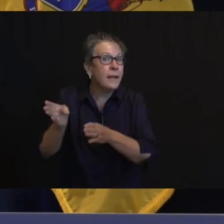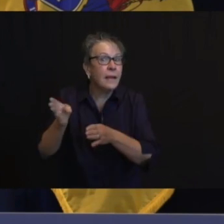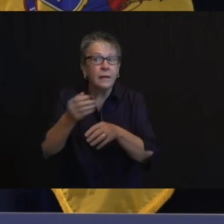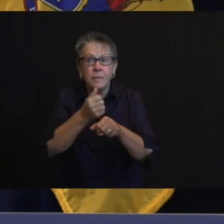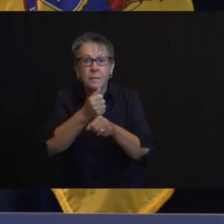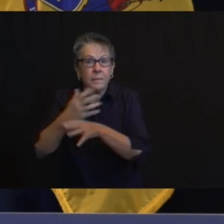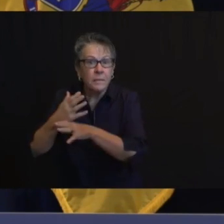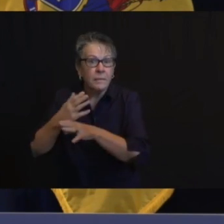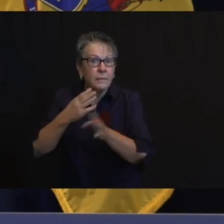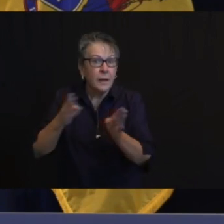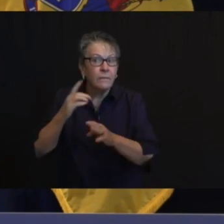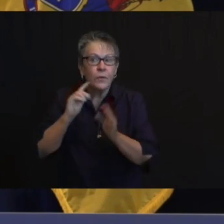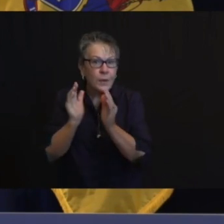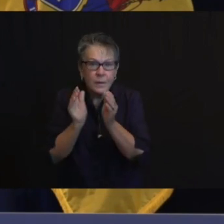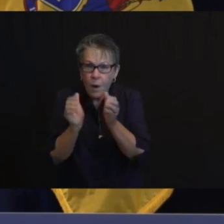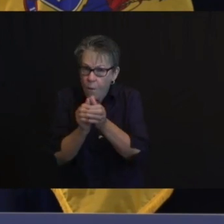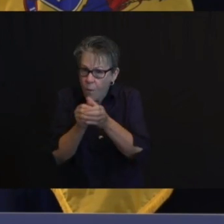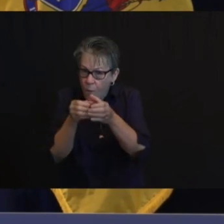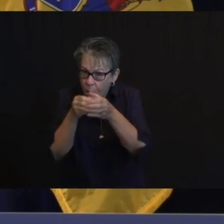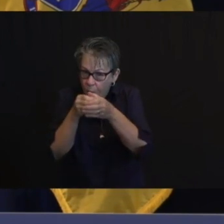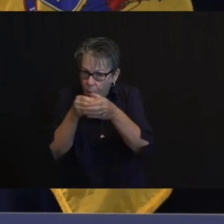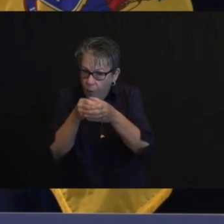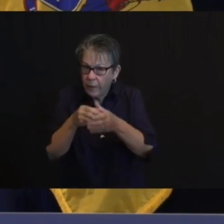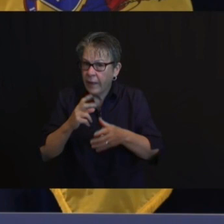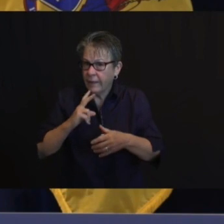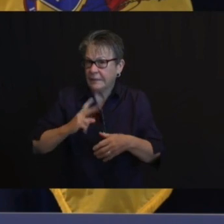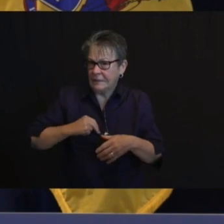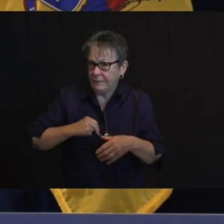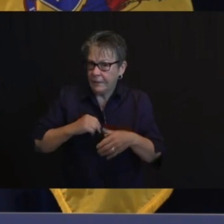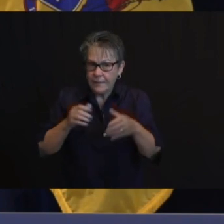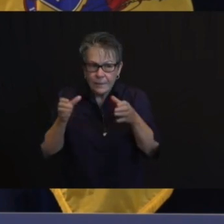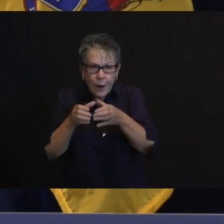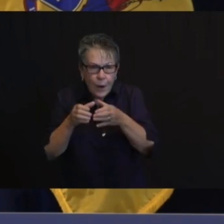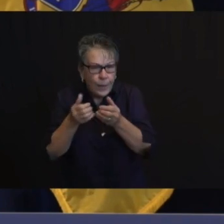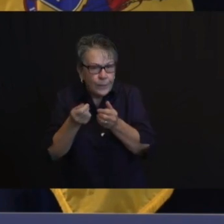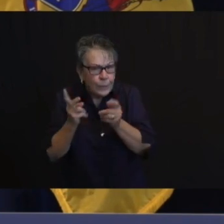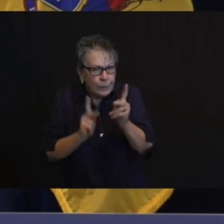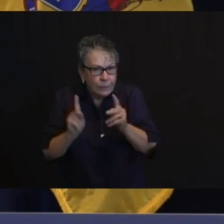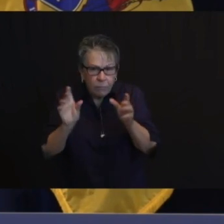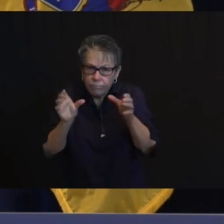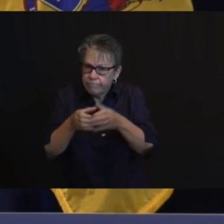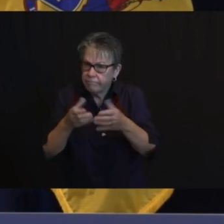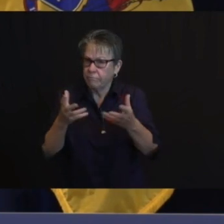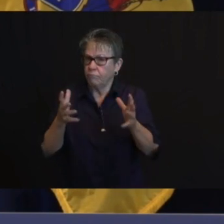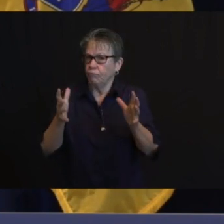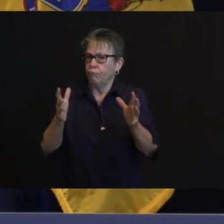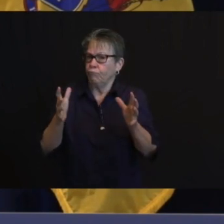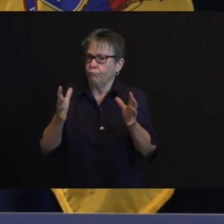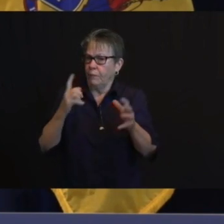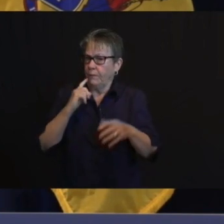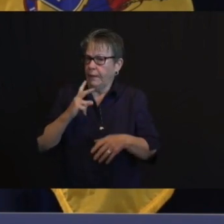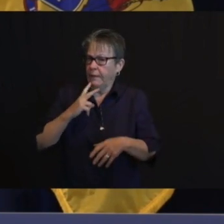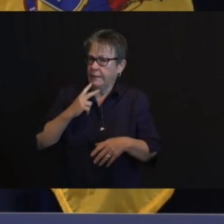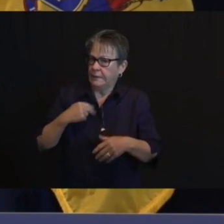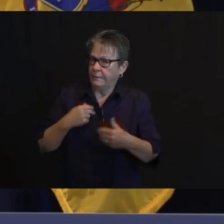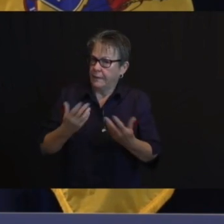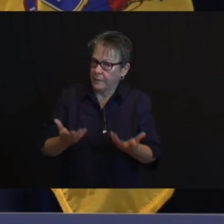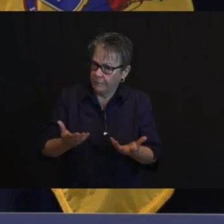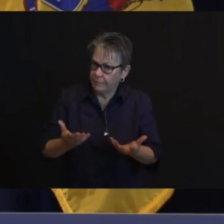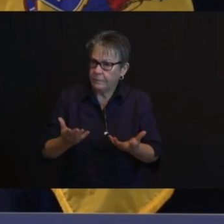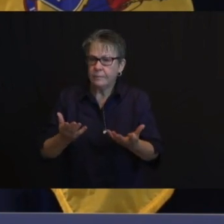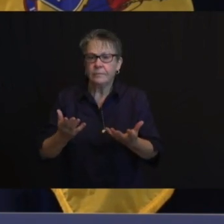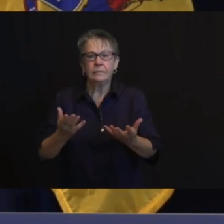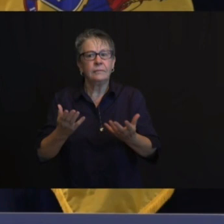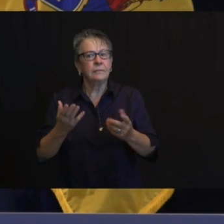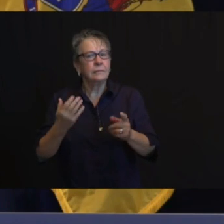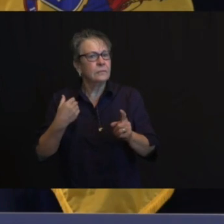the starting point for the entire holiday season, and we recognize that with everything that we have already endured, plus the fact that our